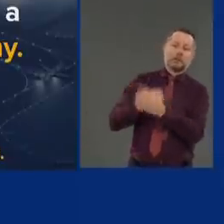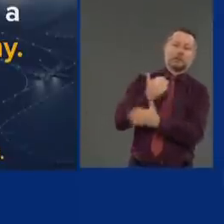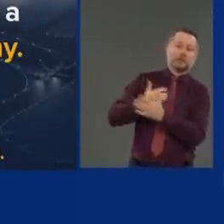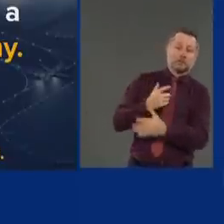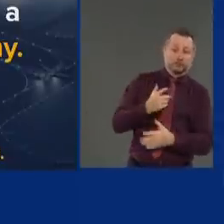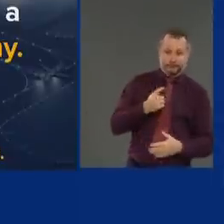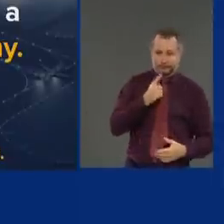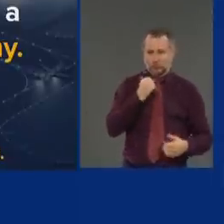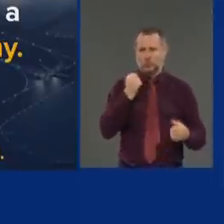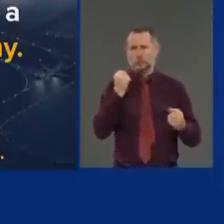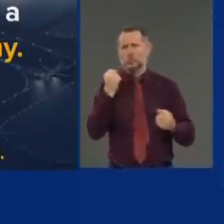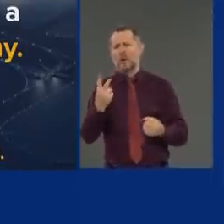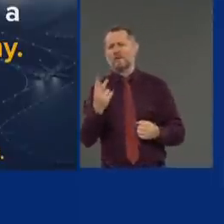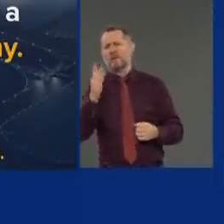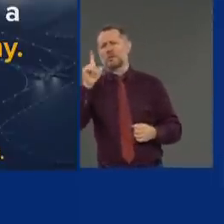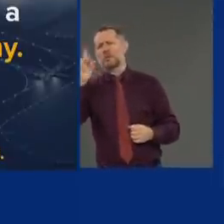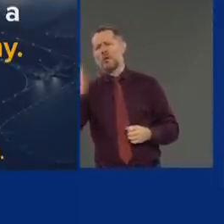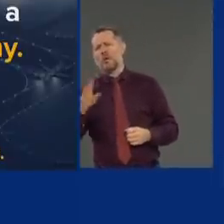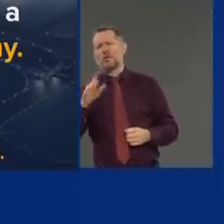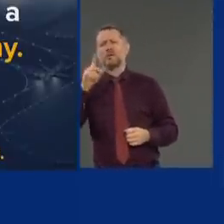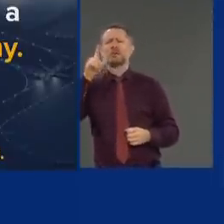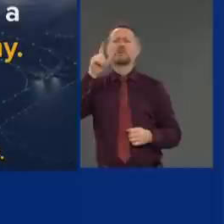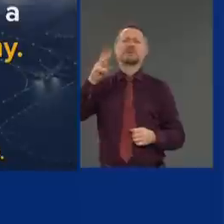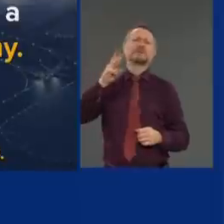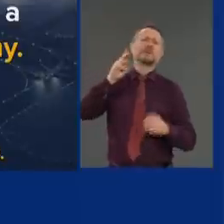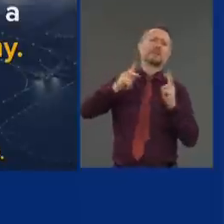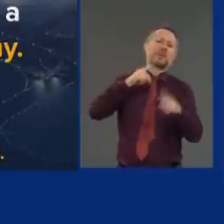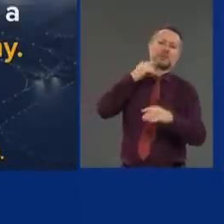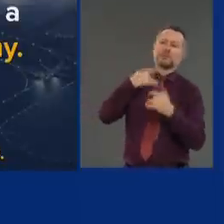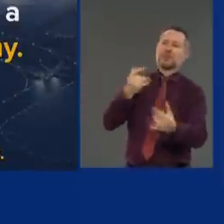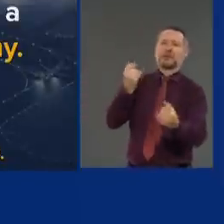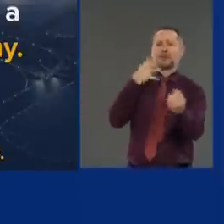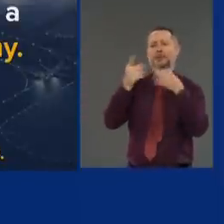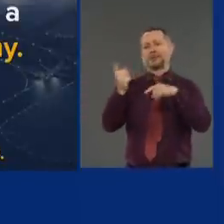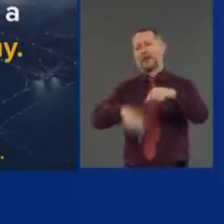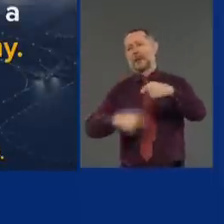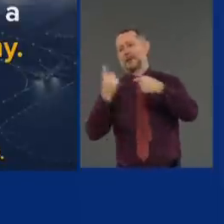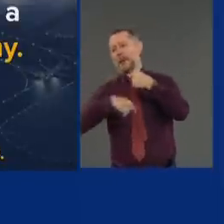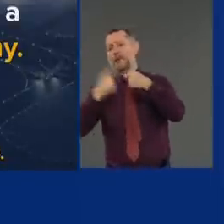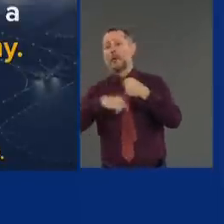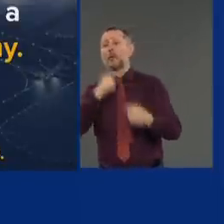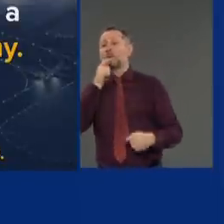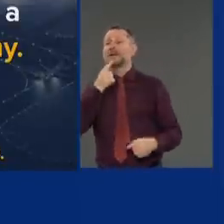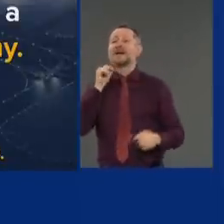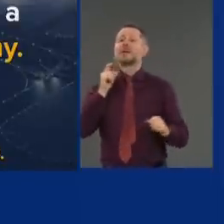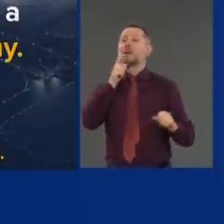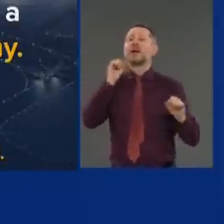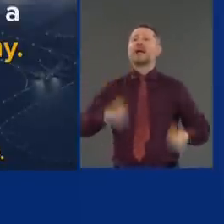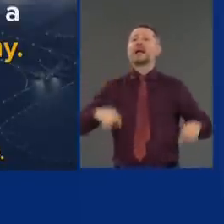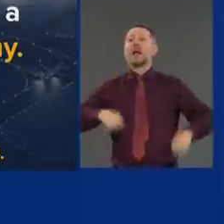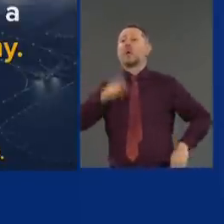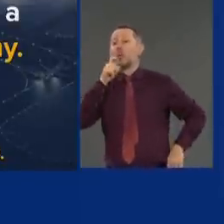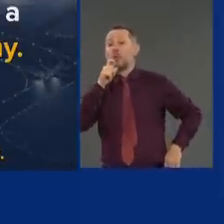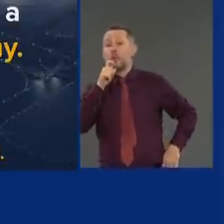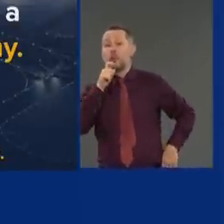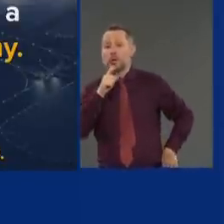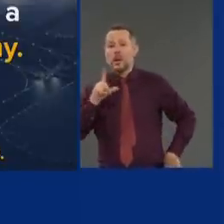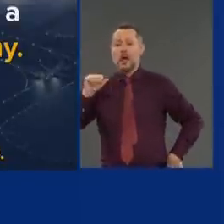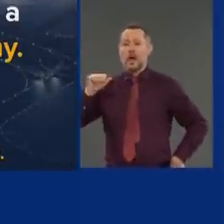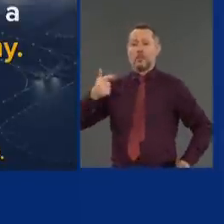Dozens and dozens and dozens. You know who said it could be done? LaGuardia Partners and Rick